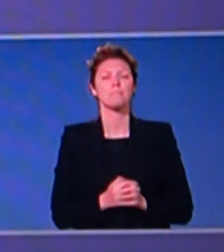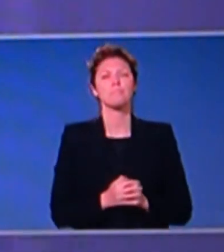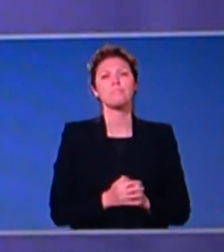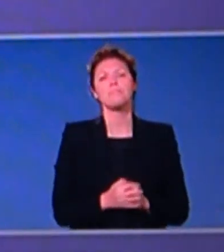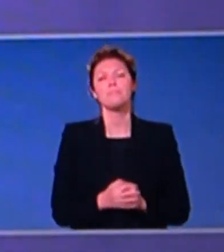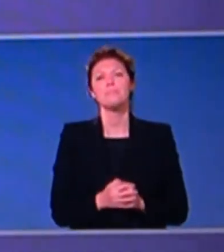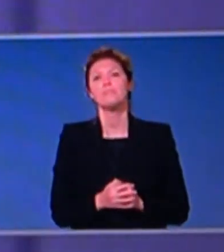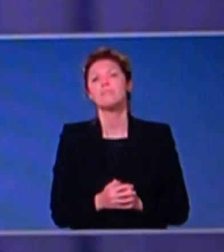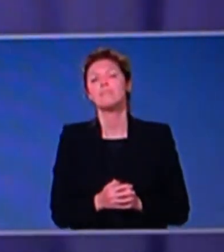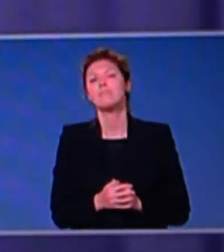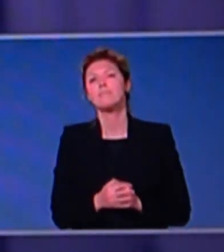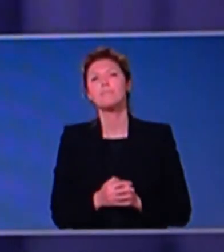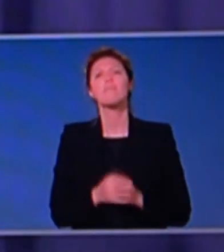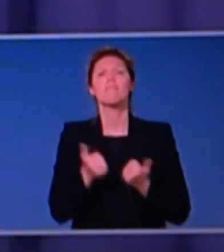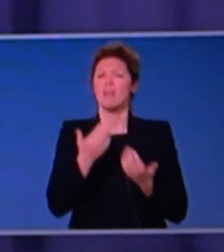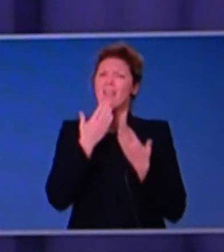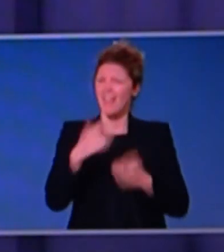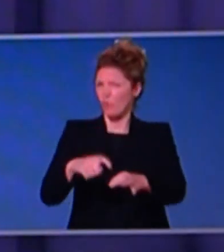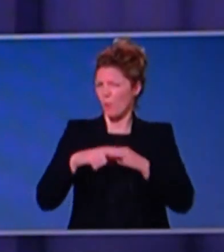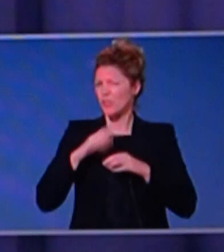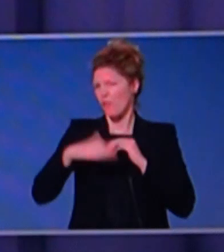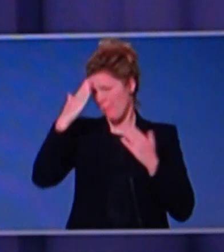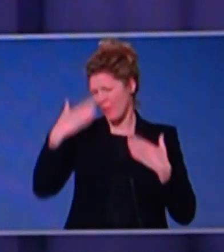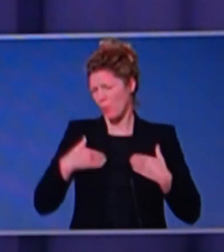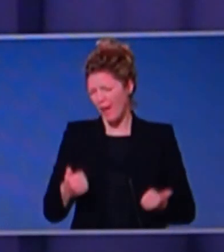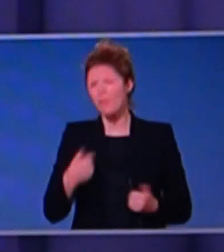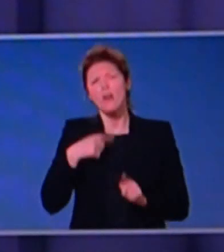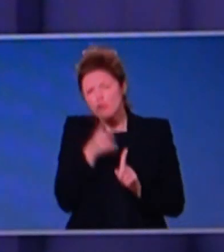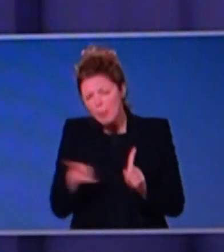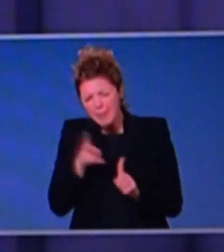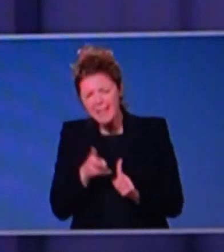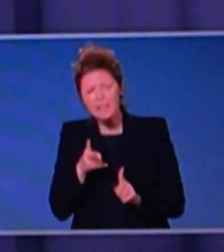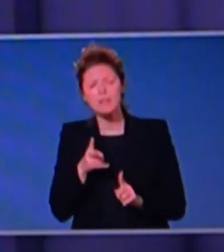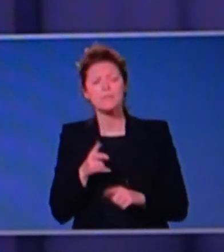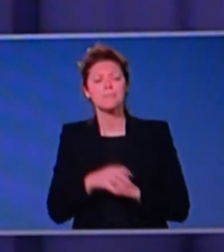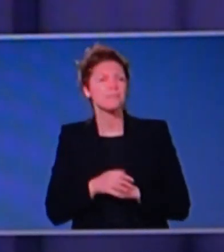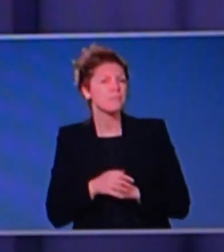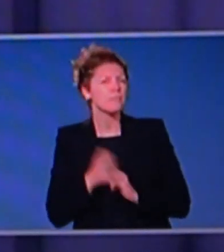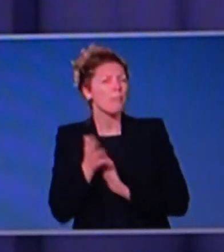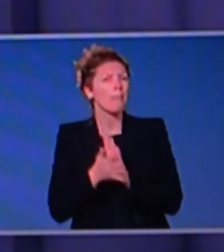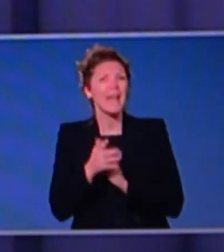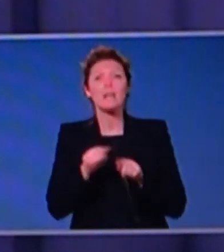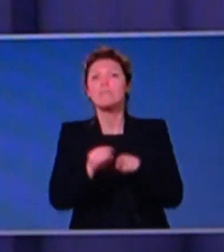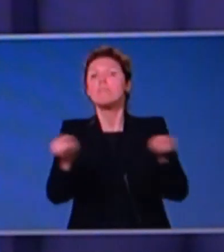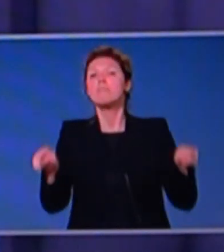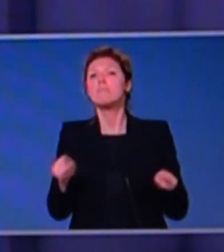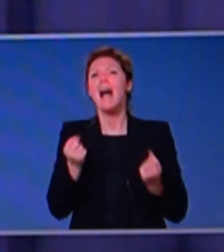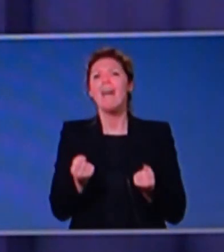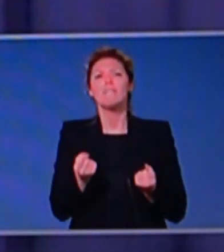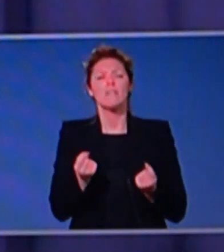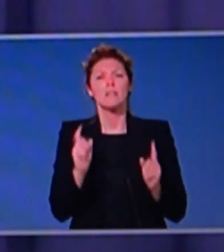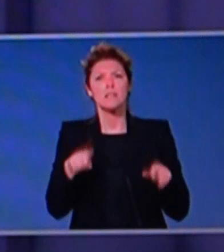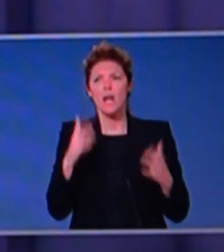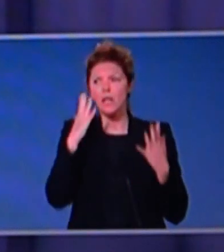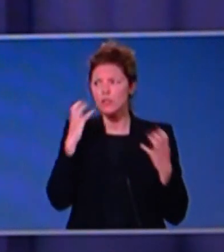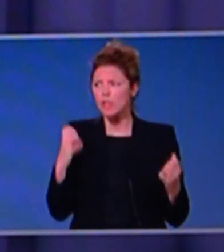thank you for your question. So what, if I understand it correctly, it's for those of us Australians who are feeling a stress on our mental health and our